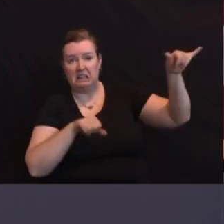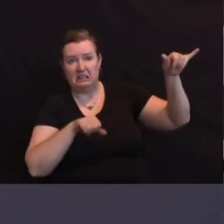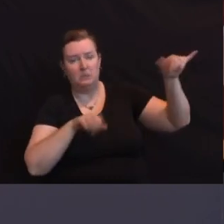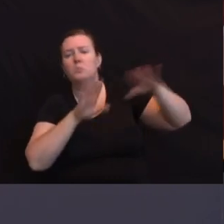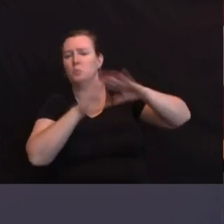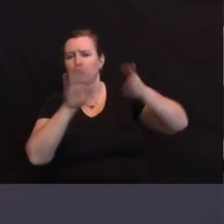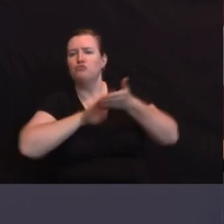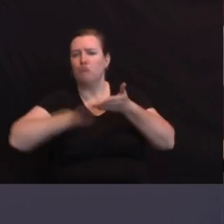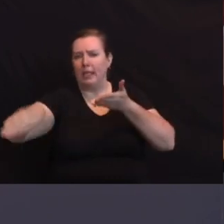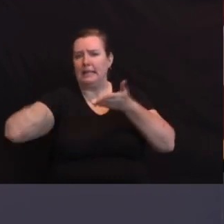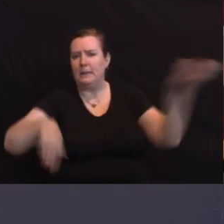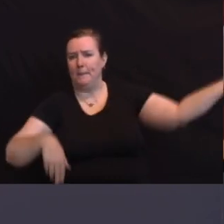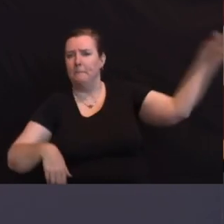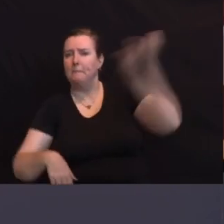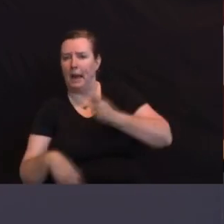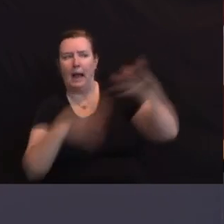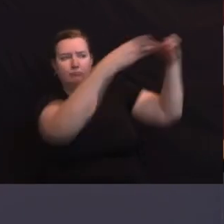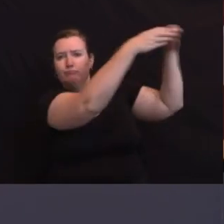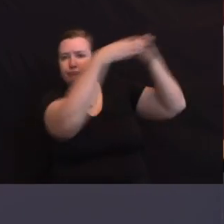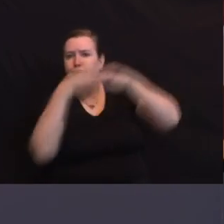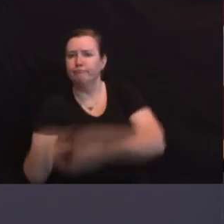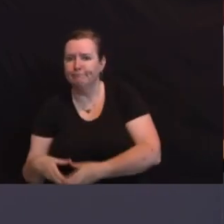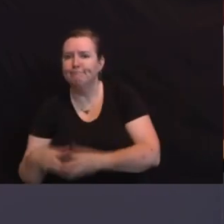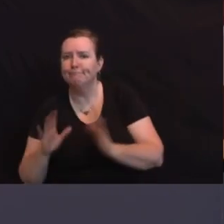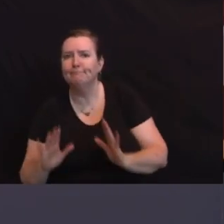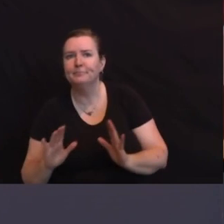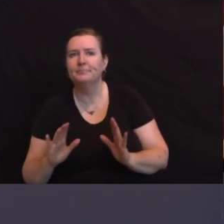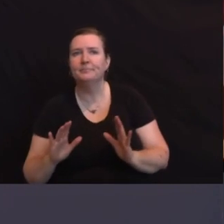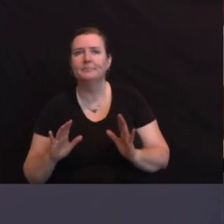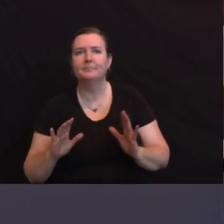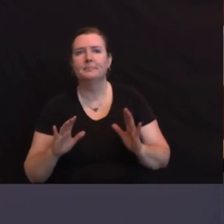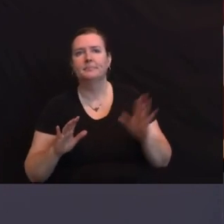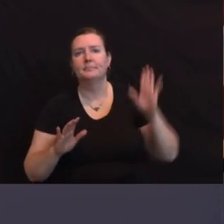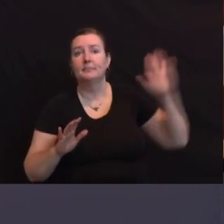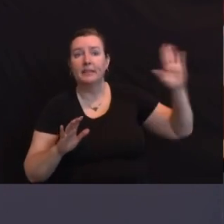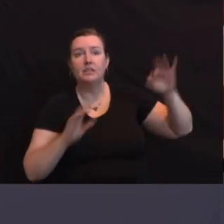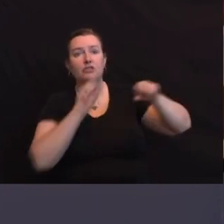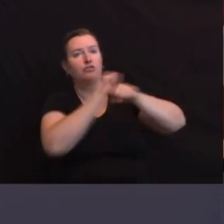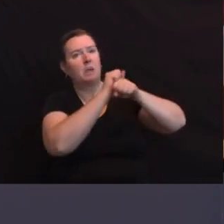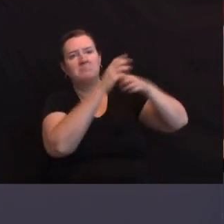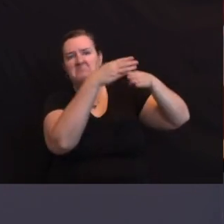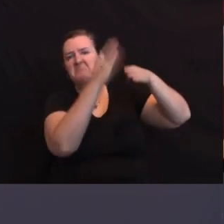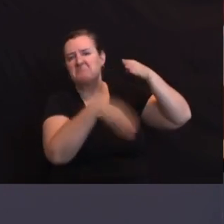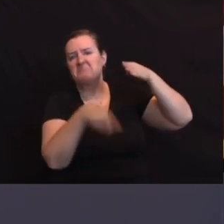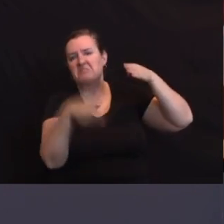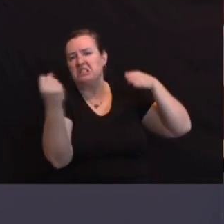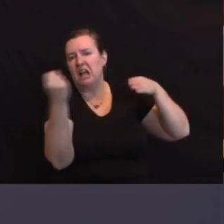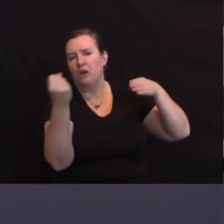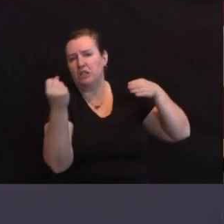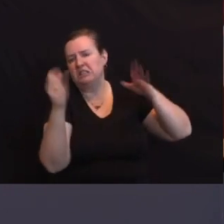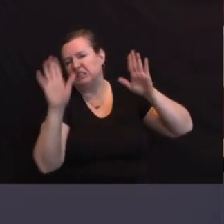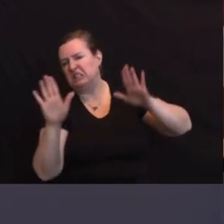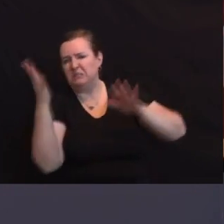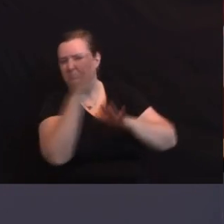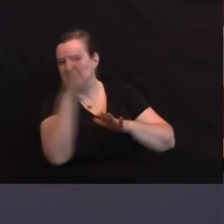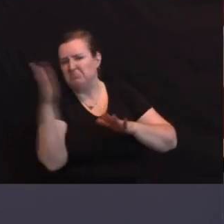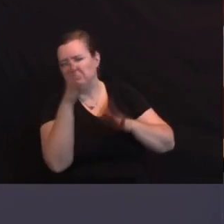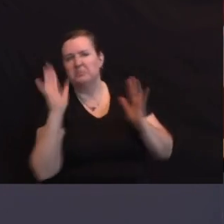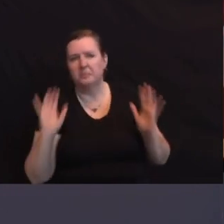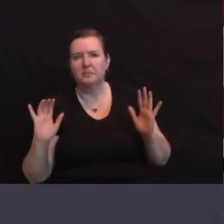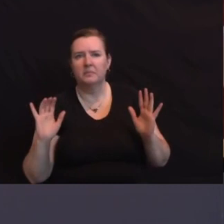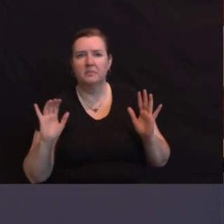fighting fires for the next couple days. Their mission is due to end Saturday. And I know we flew their four vehicles out there,